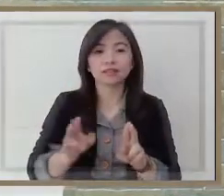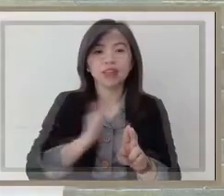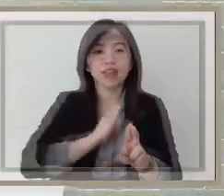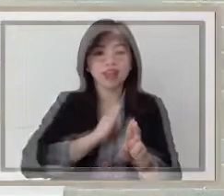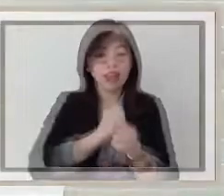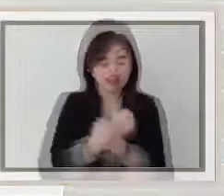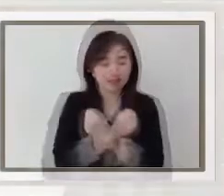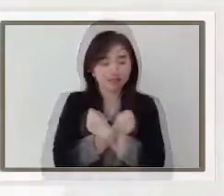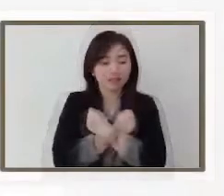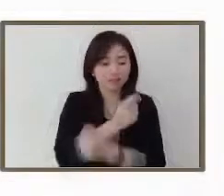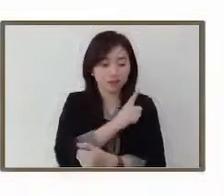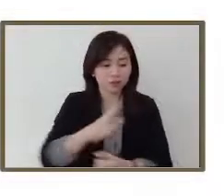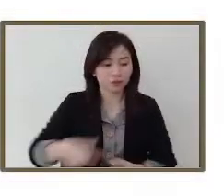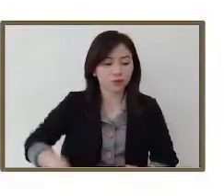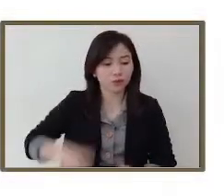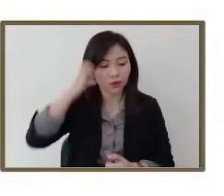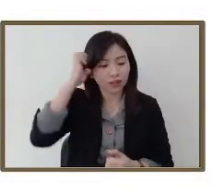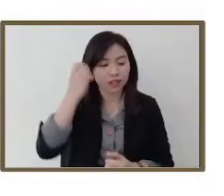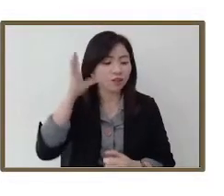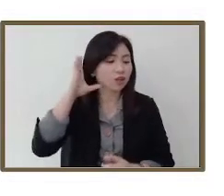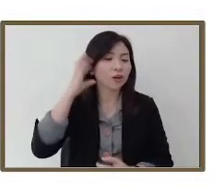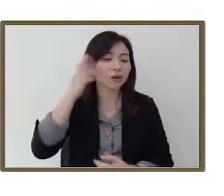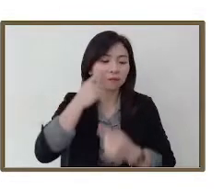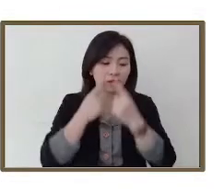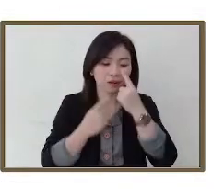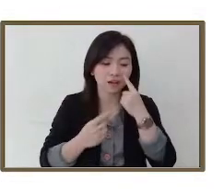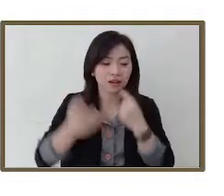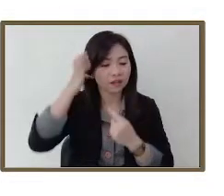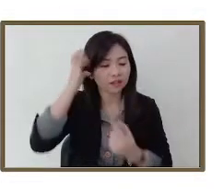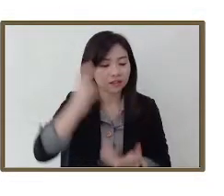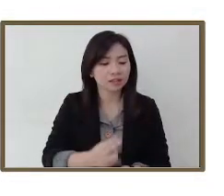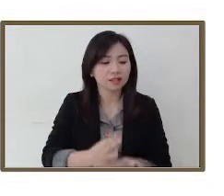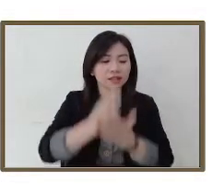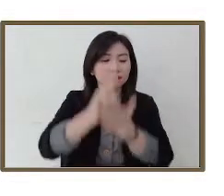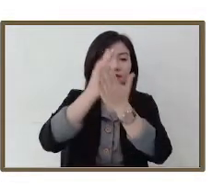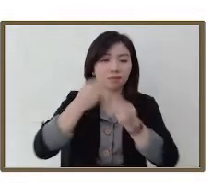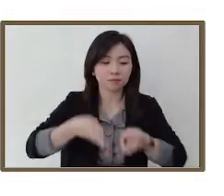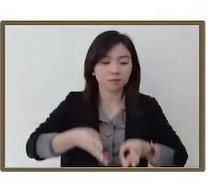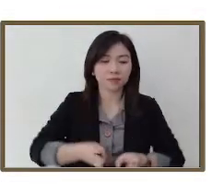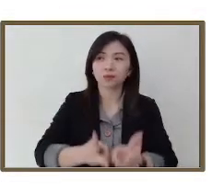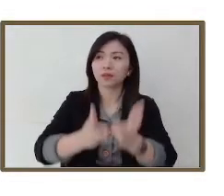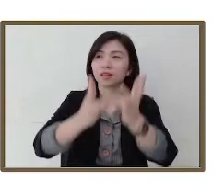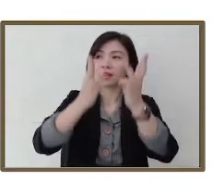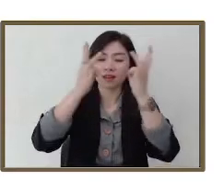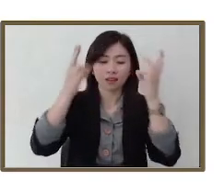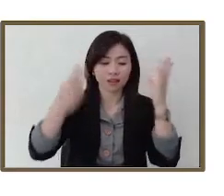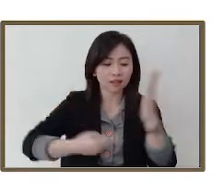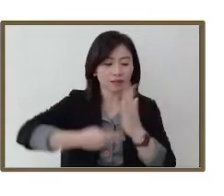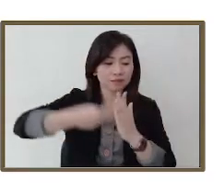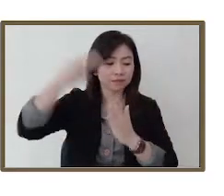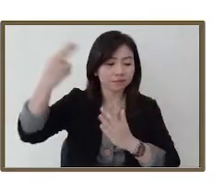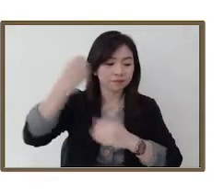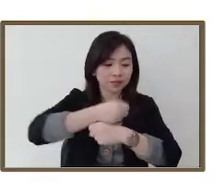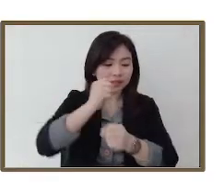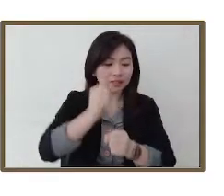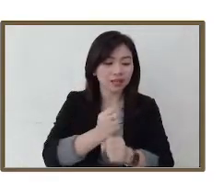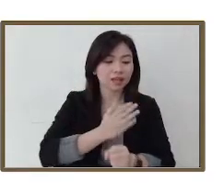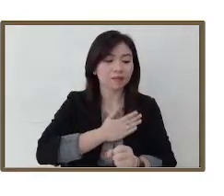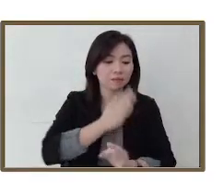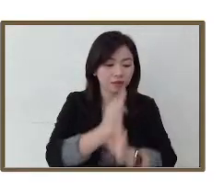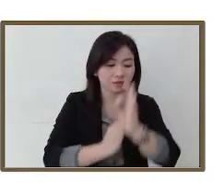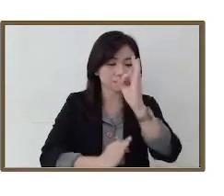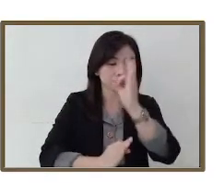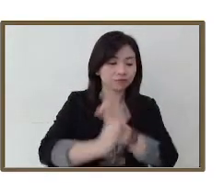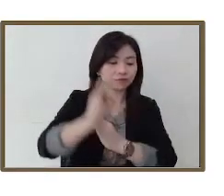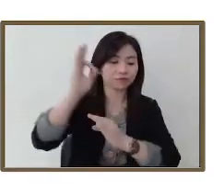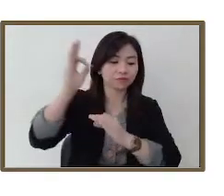here. I love the Lord, He heard my cry. He lifted me way up high, set